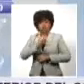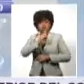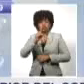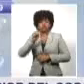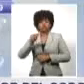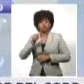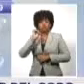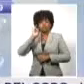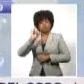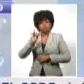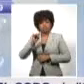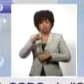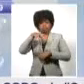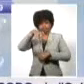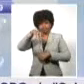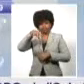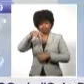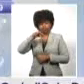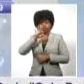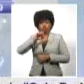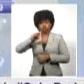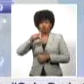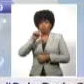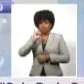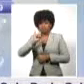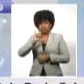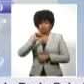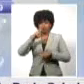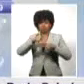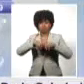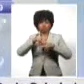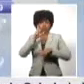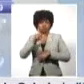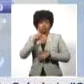30.5% rate, Villa Clara